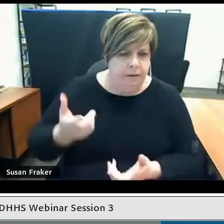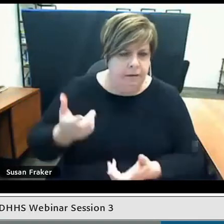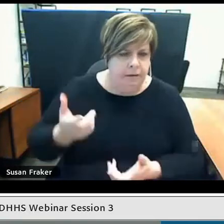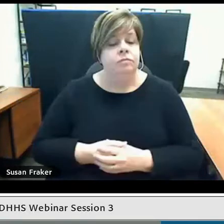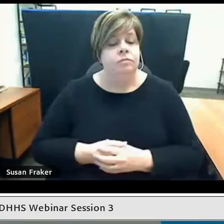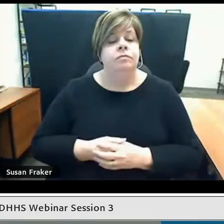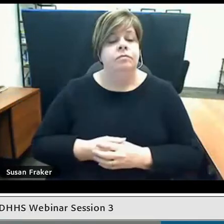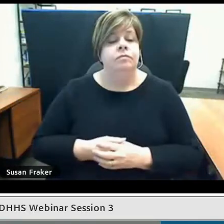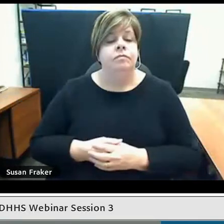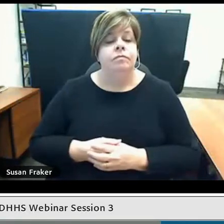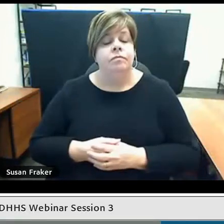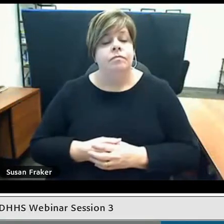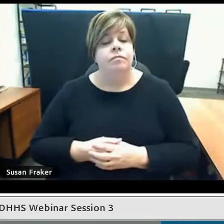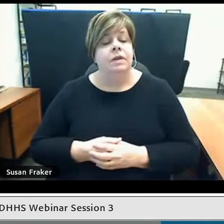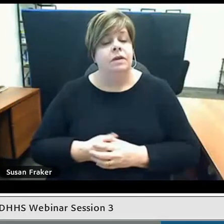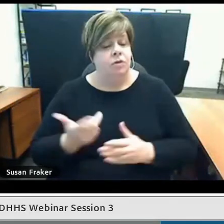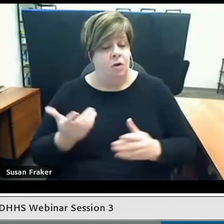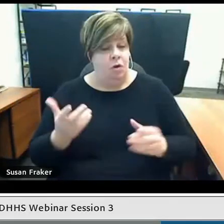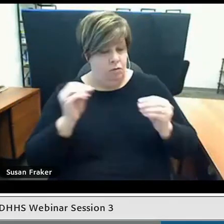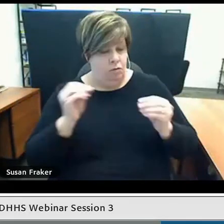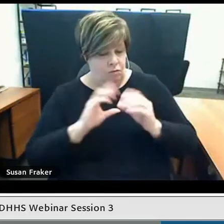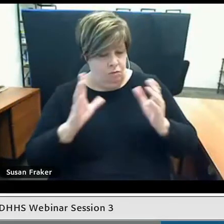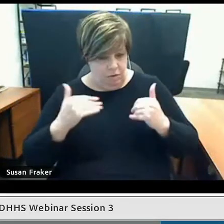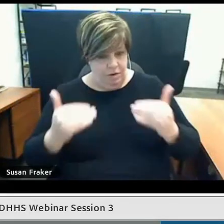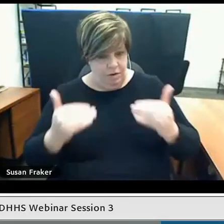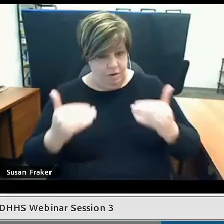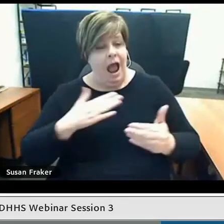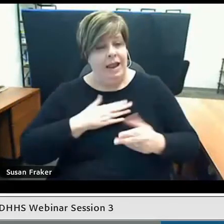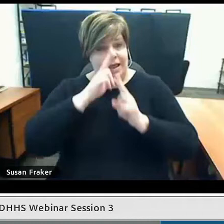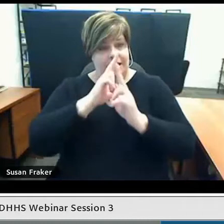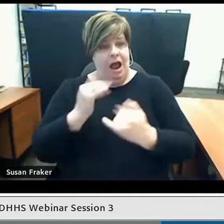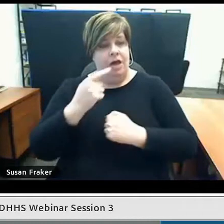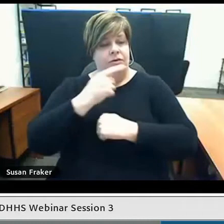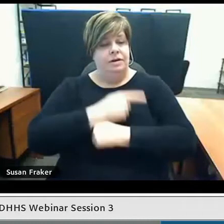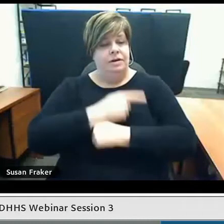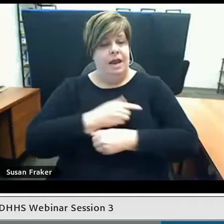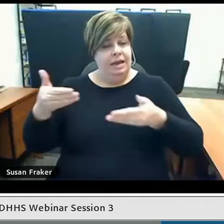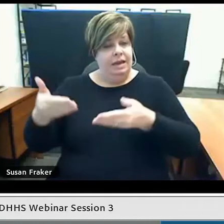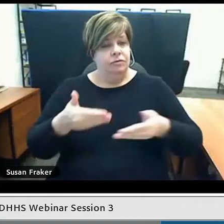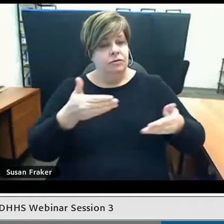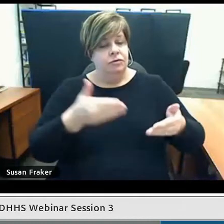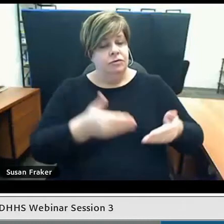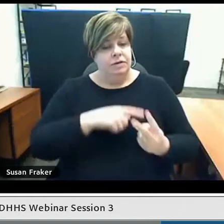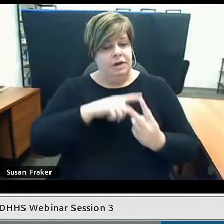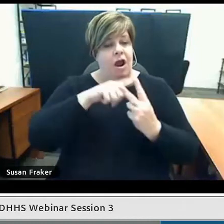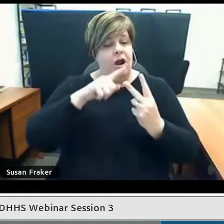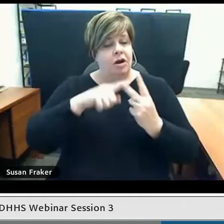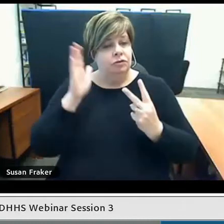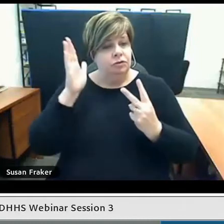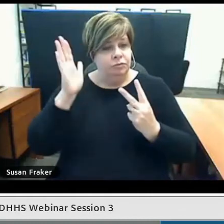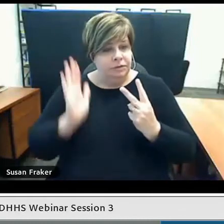without any further ado, I get the honor today of introducing our two